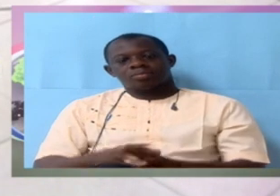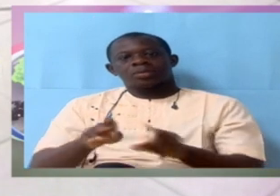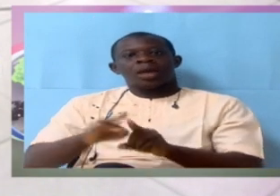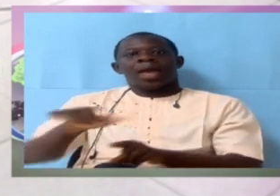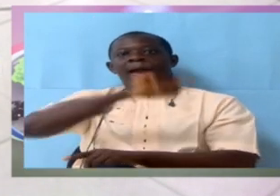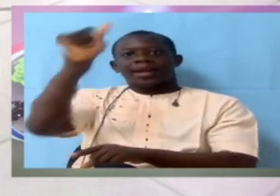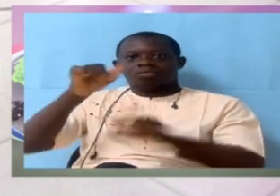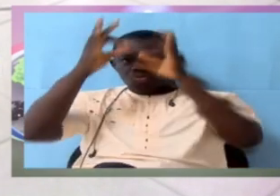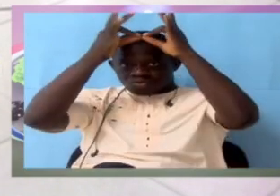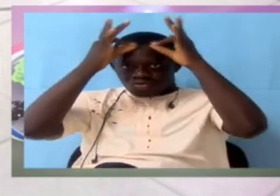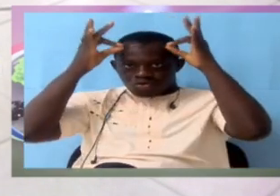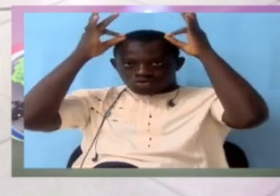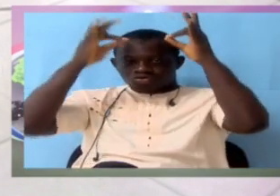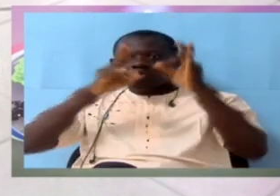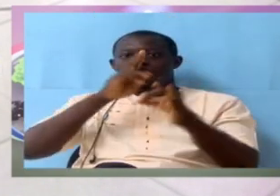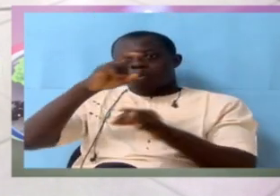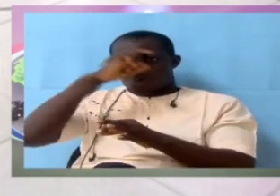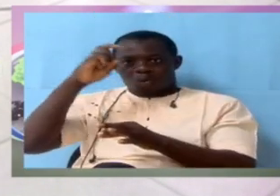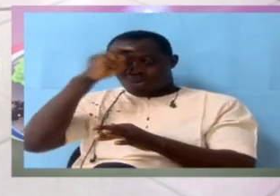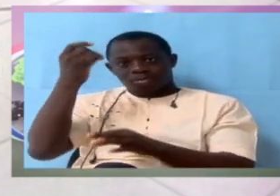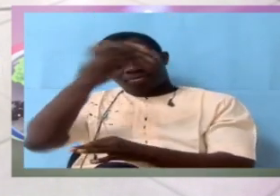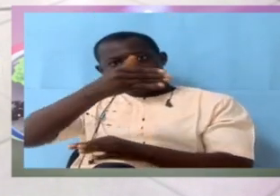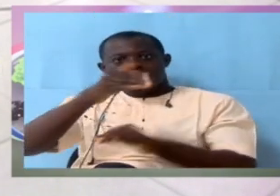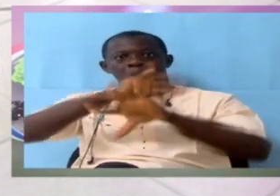And the nurses working there were all under him.